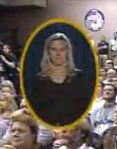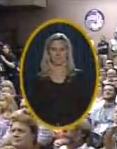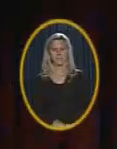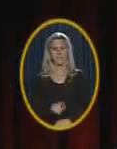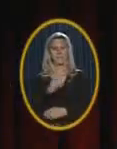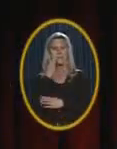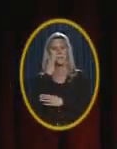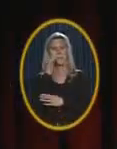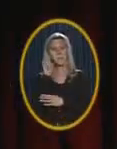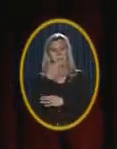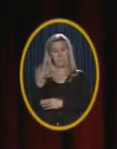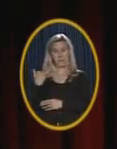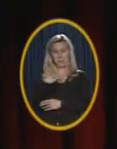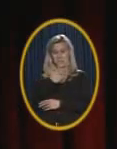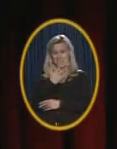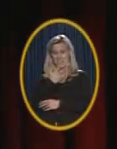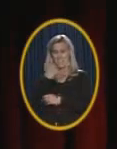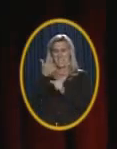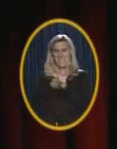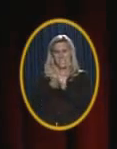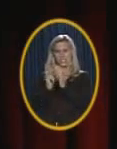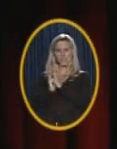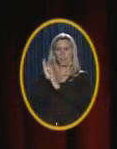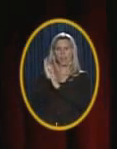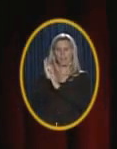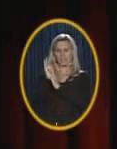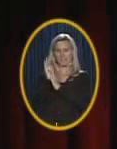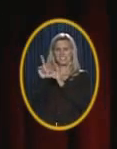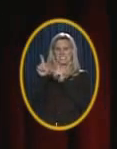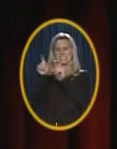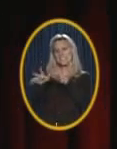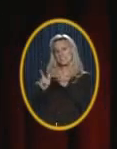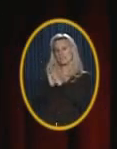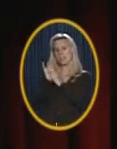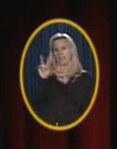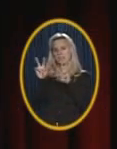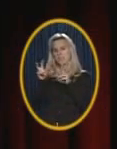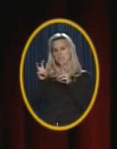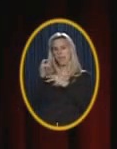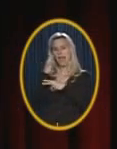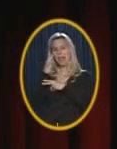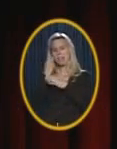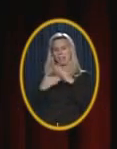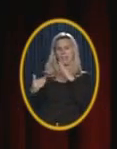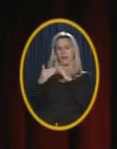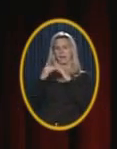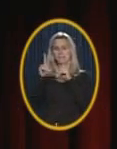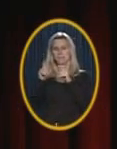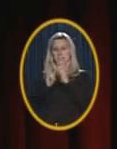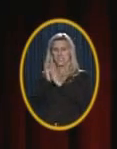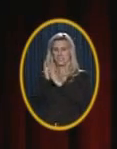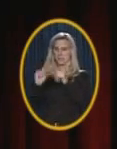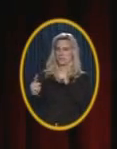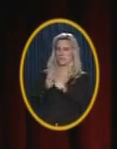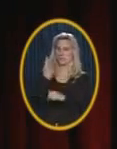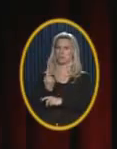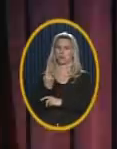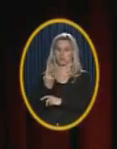You know, one of the things we say is that each and every flight of the shuttle is a test flight. I think the ultimate test flight was that first one, though.